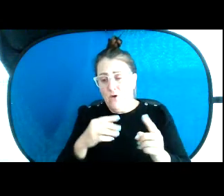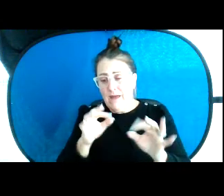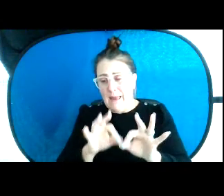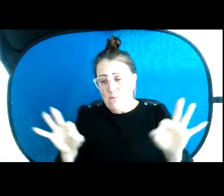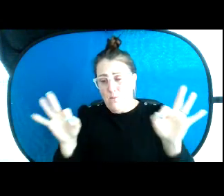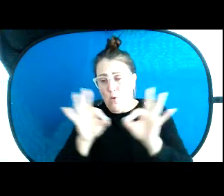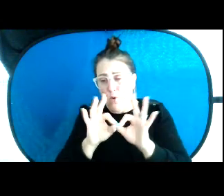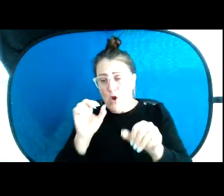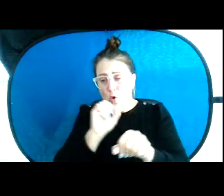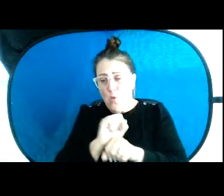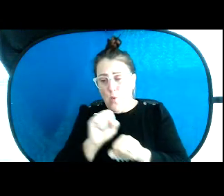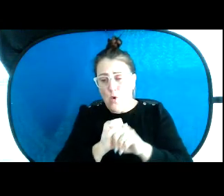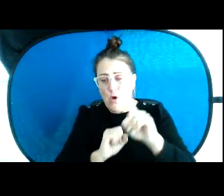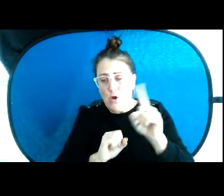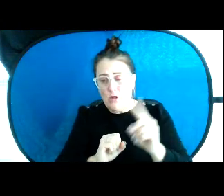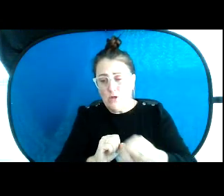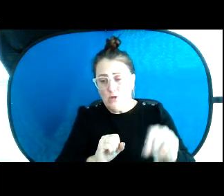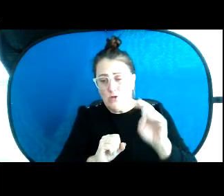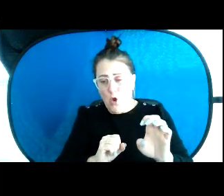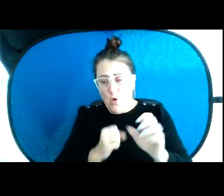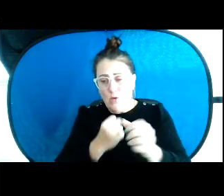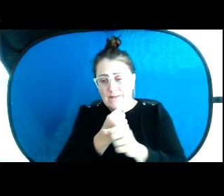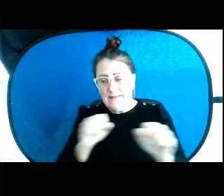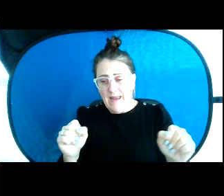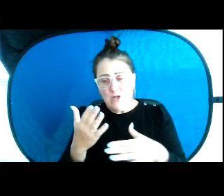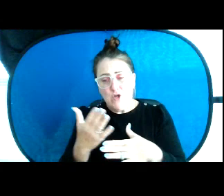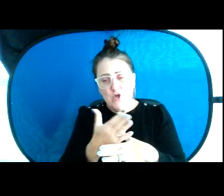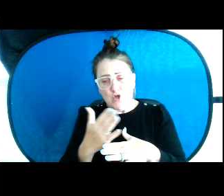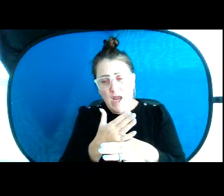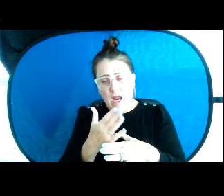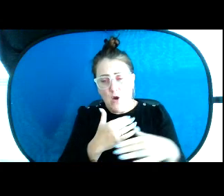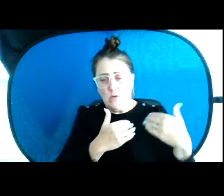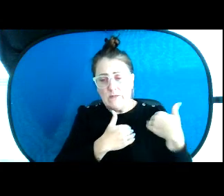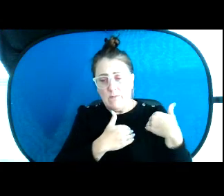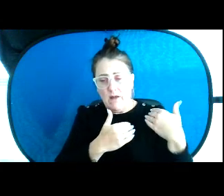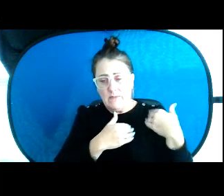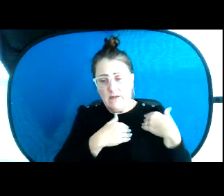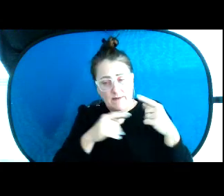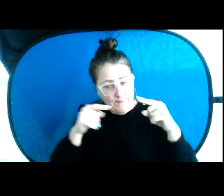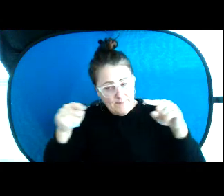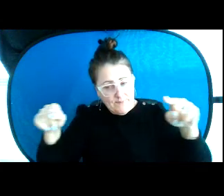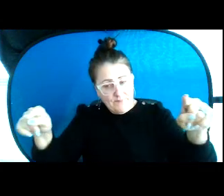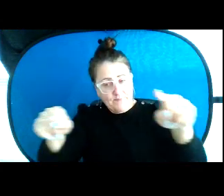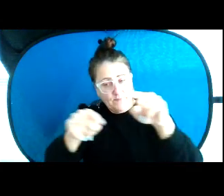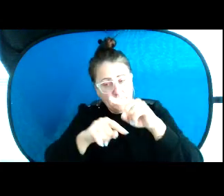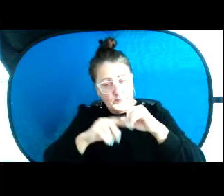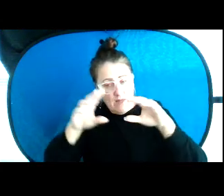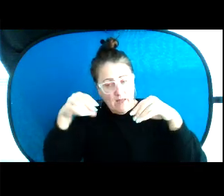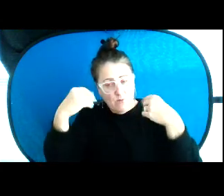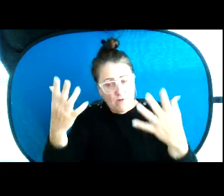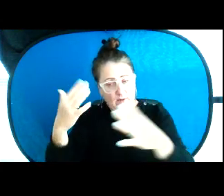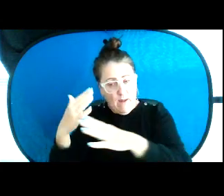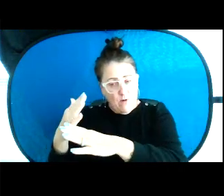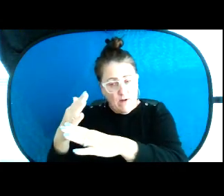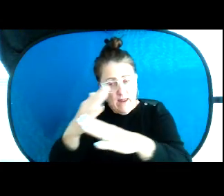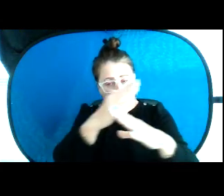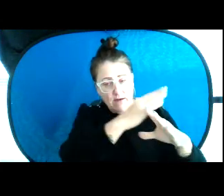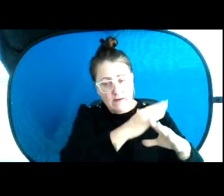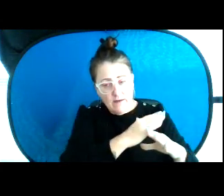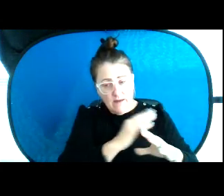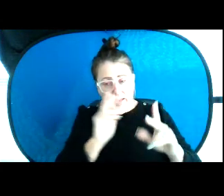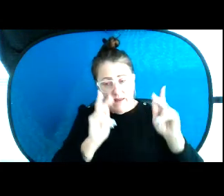zone safety and the shared responsibility that all of us have to provide protection to all those who build, operate,